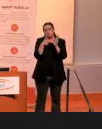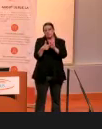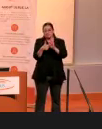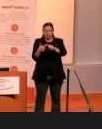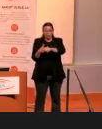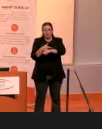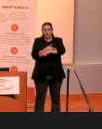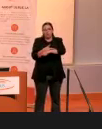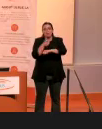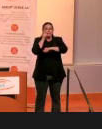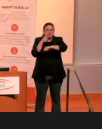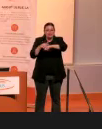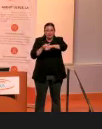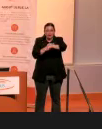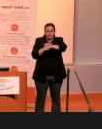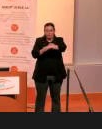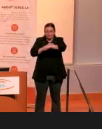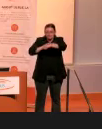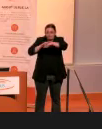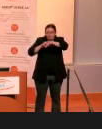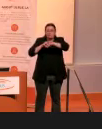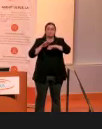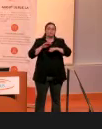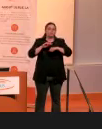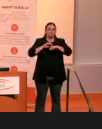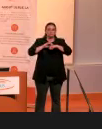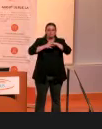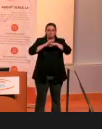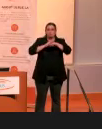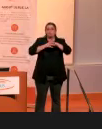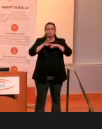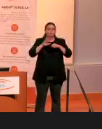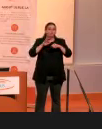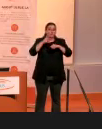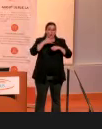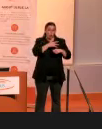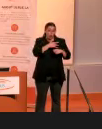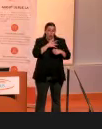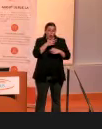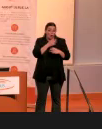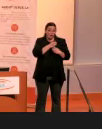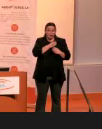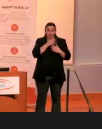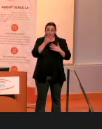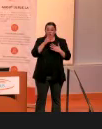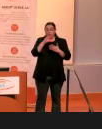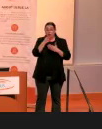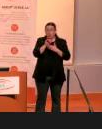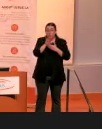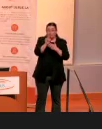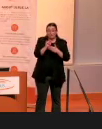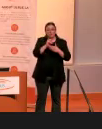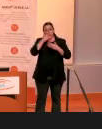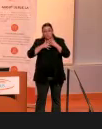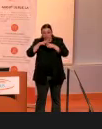is a specific rash, such as proton pump inhibitors that are used for heartburns, certain drugs used for blood